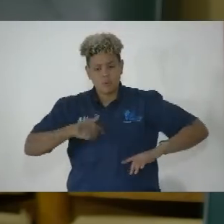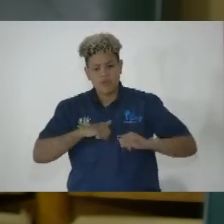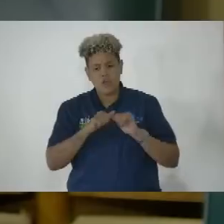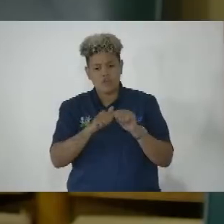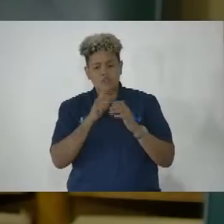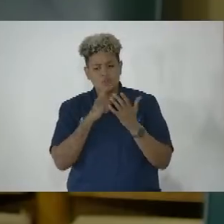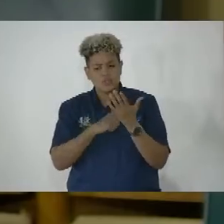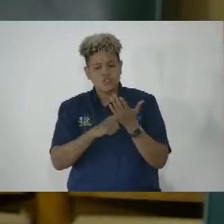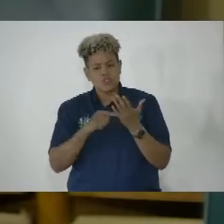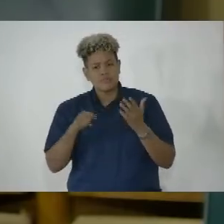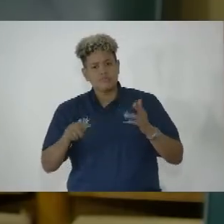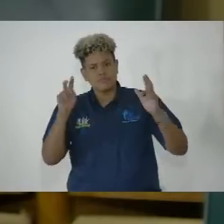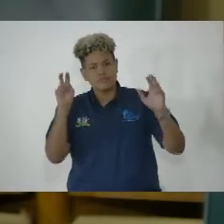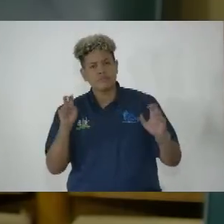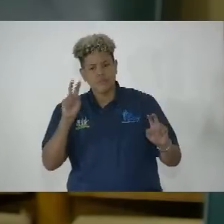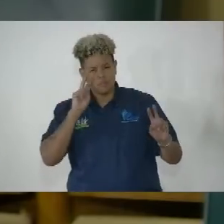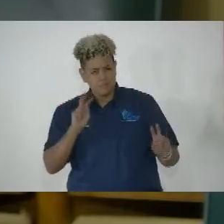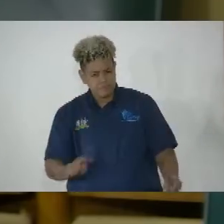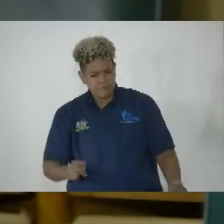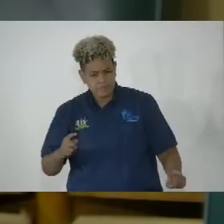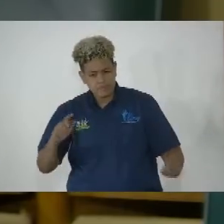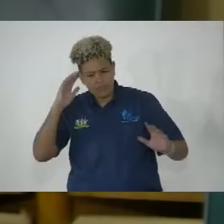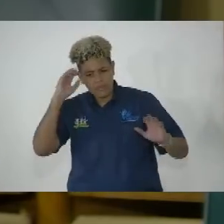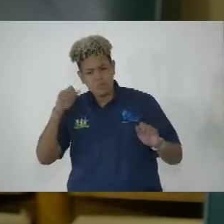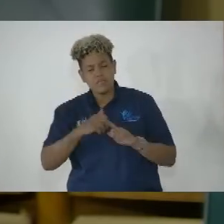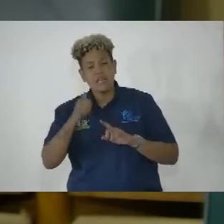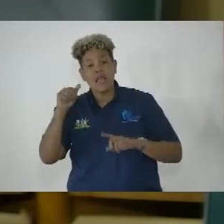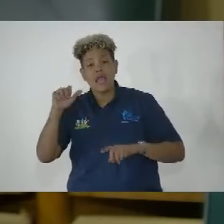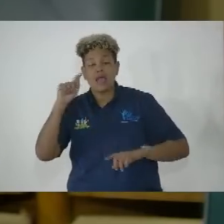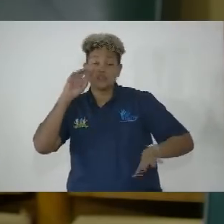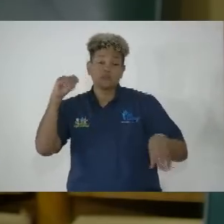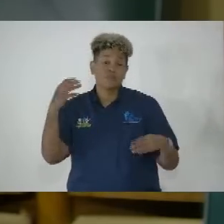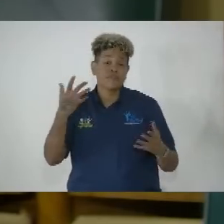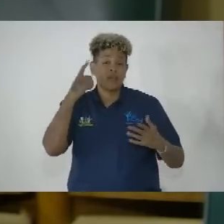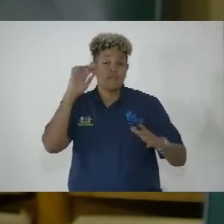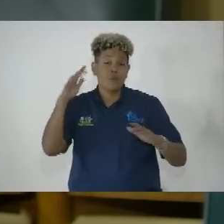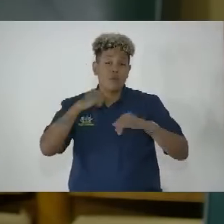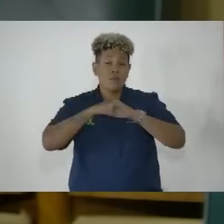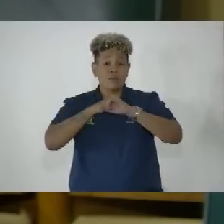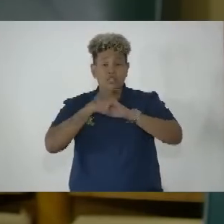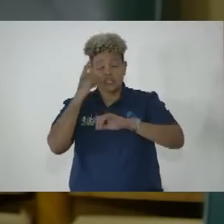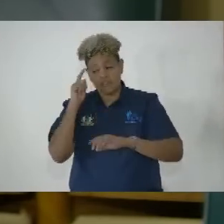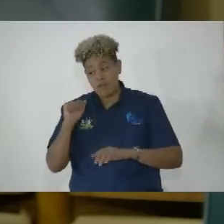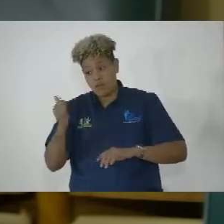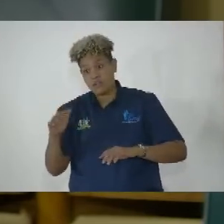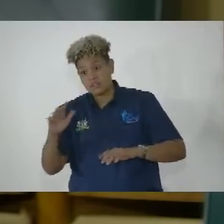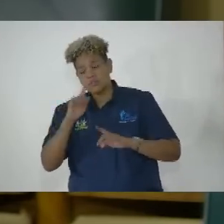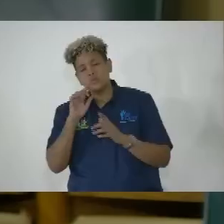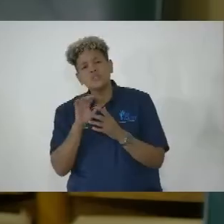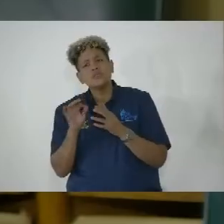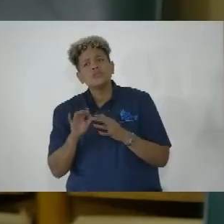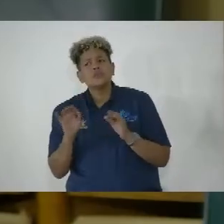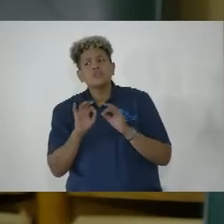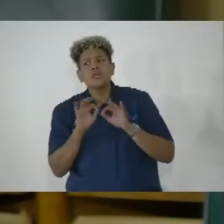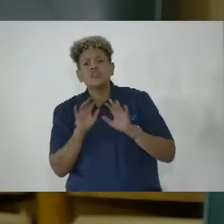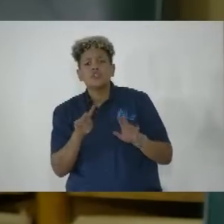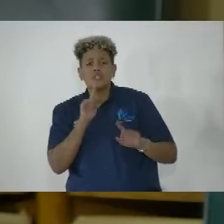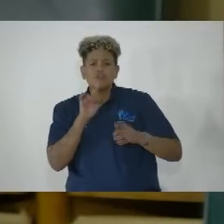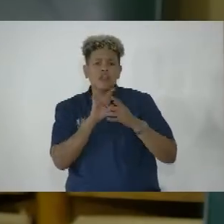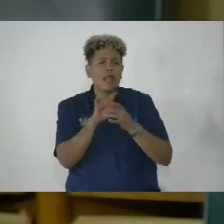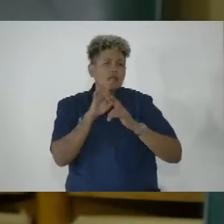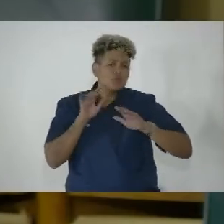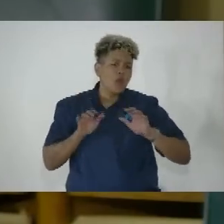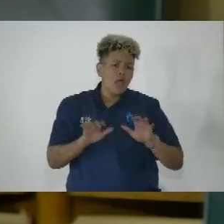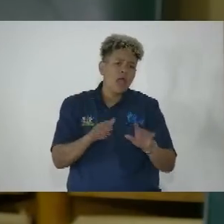discuss these issues. Mr. President, the Act provides for protection orders, which essentially relate to